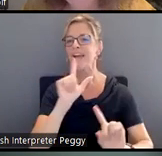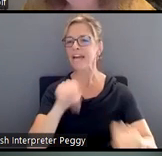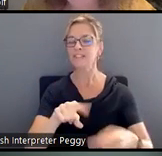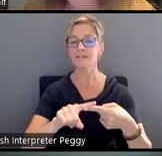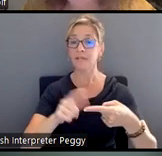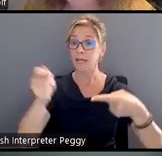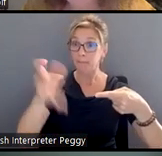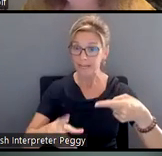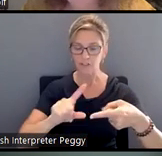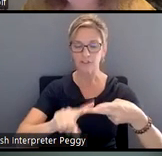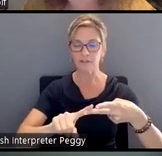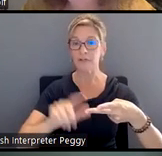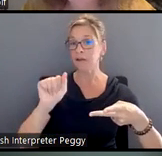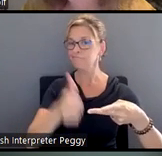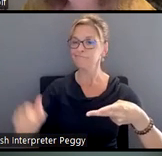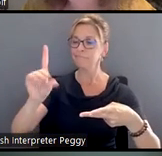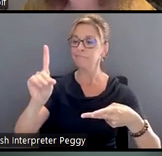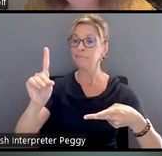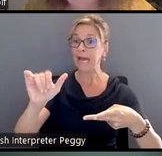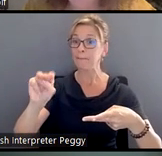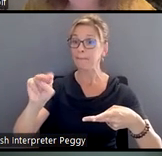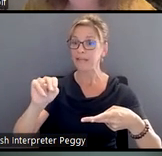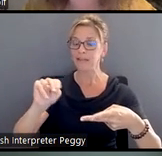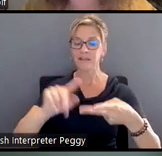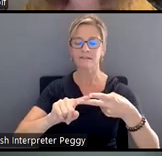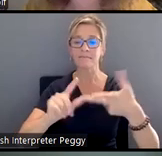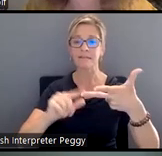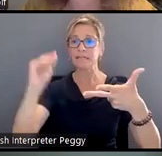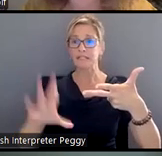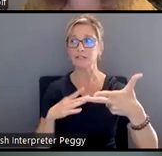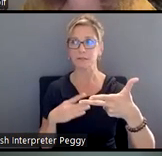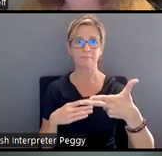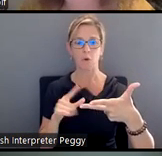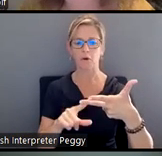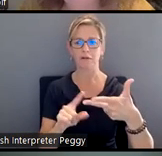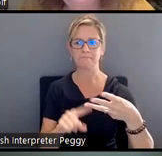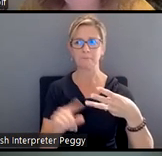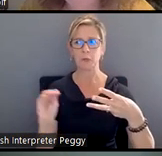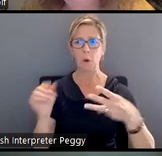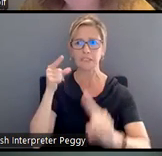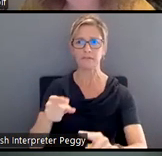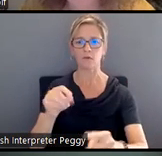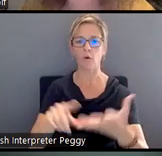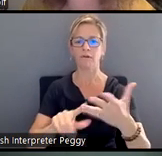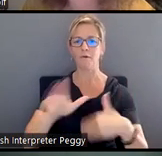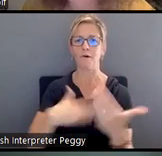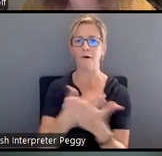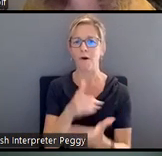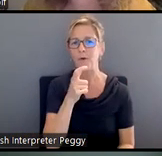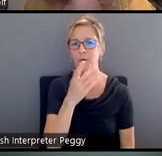manager, administration, instructors, no one specifically, or everyone? Go ahead and